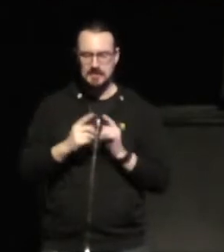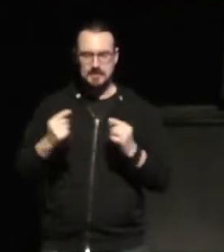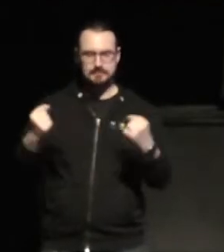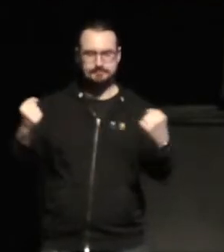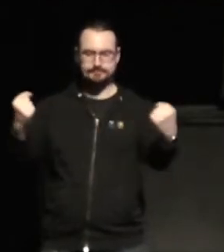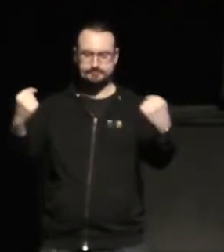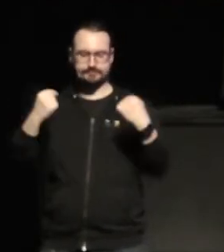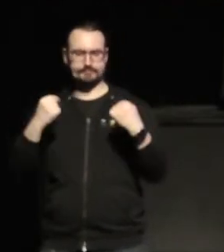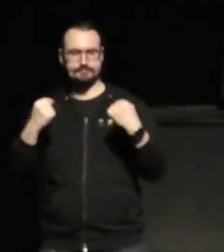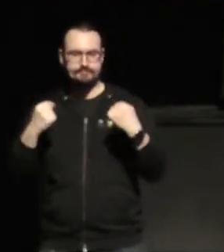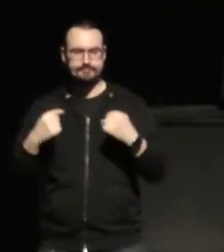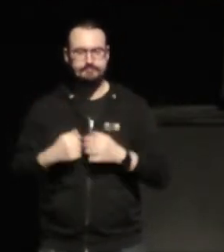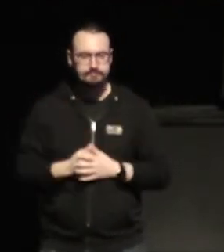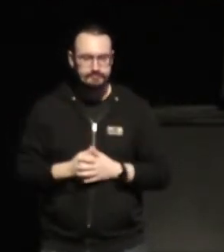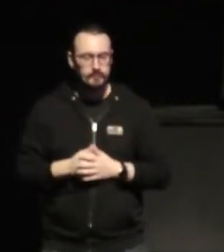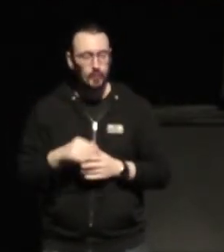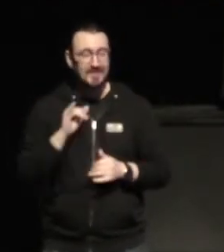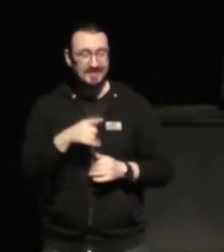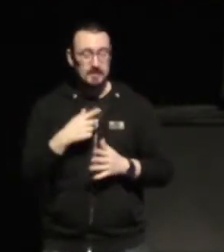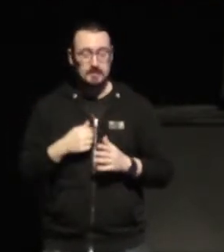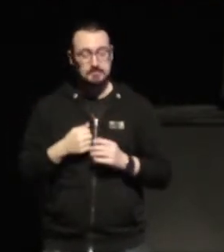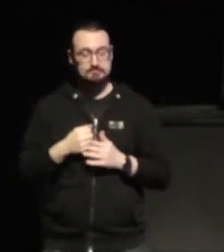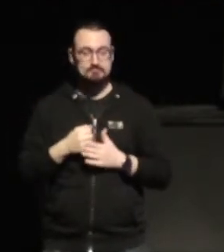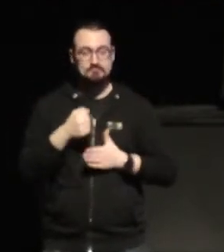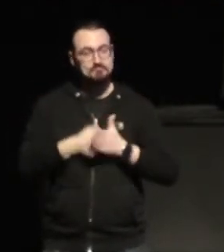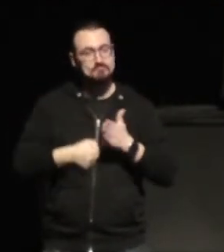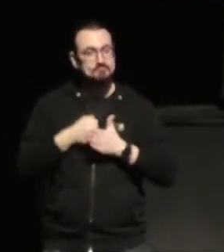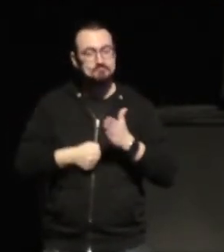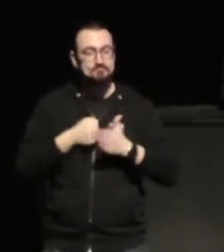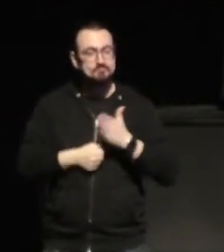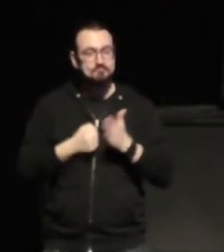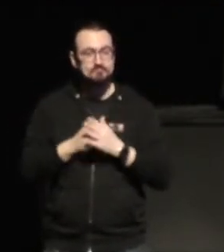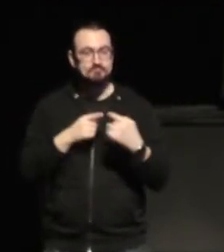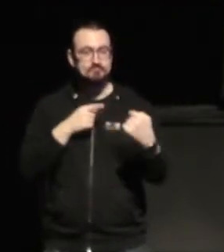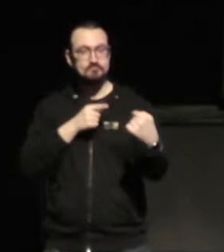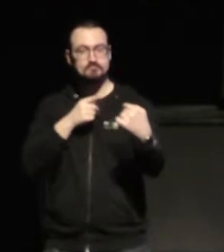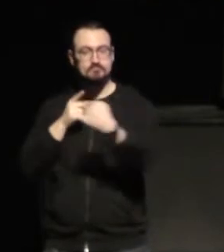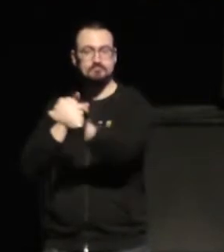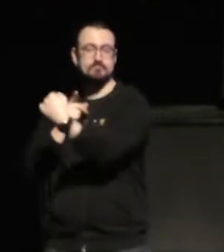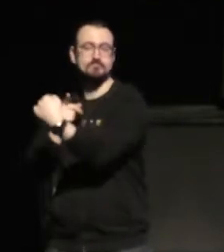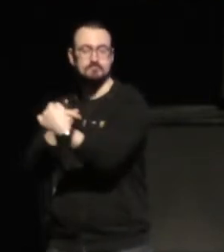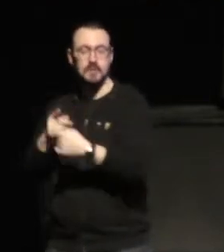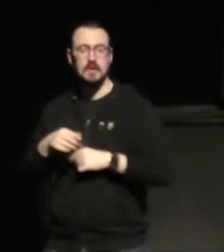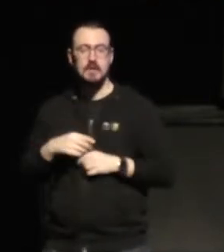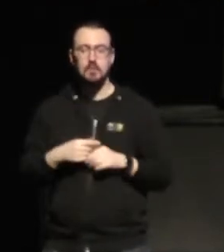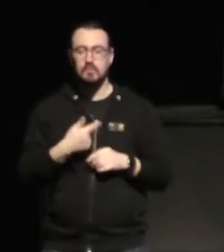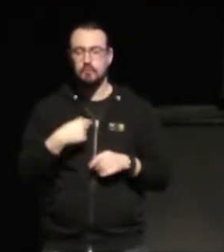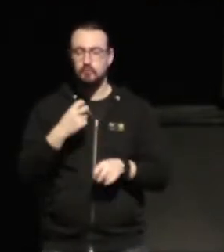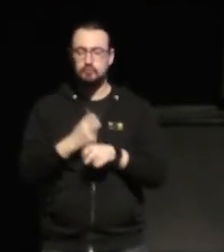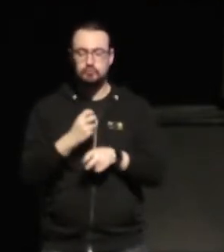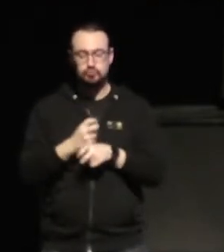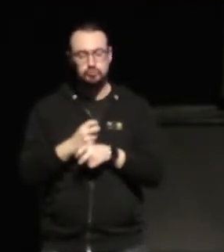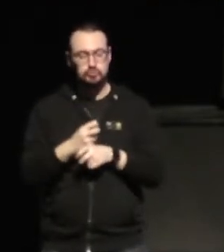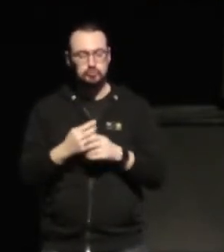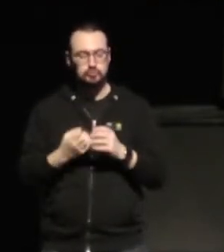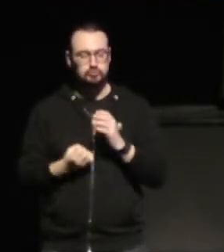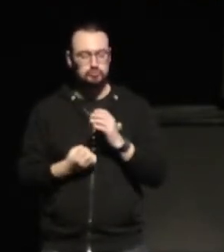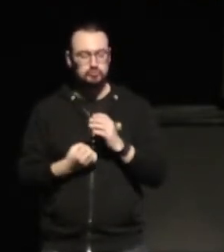this fight, we will have to, we are joined the effort with